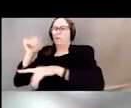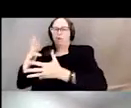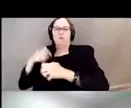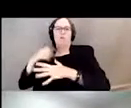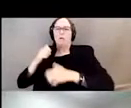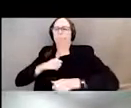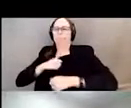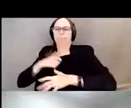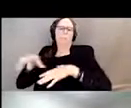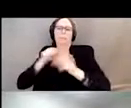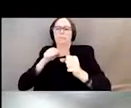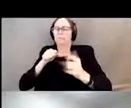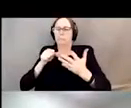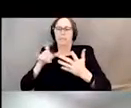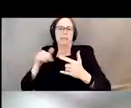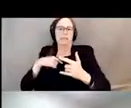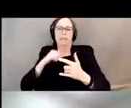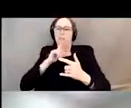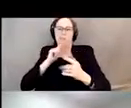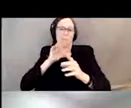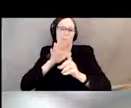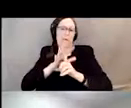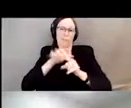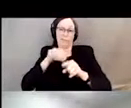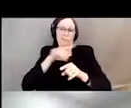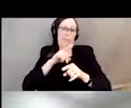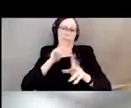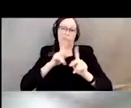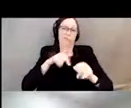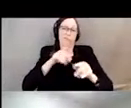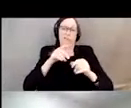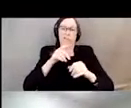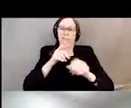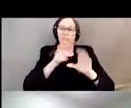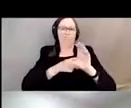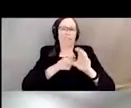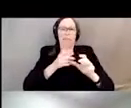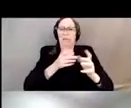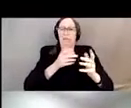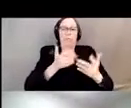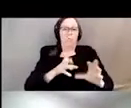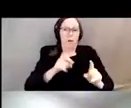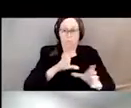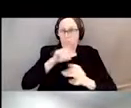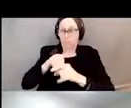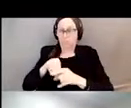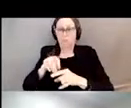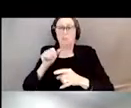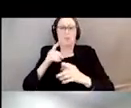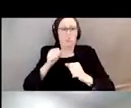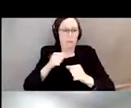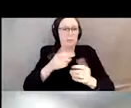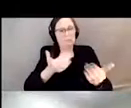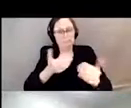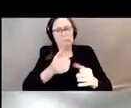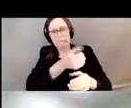become incredibly unpopular inside the Soviet Union. In order to keep getting soldiers to go into Afghanistan, the